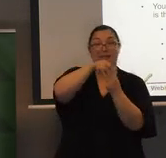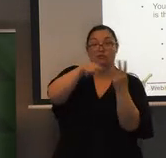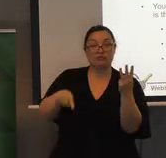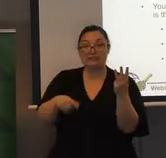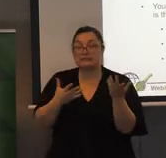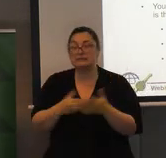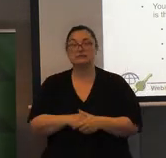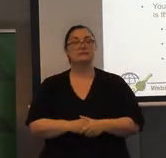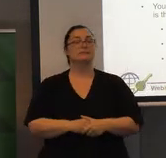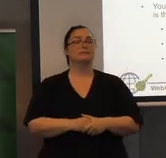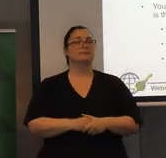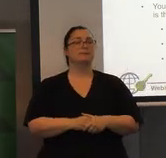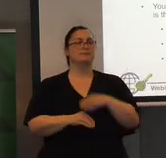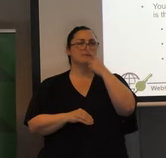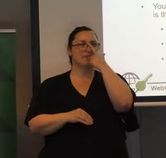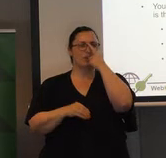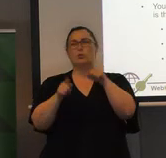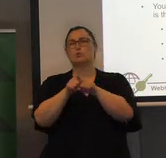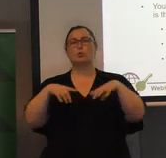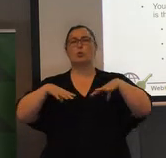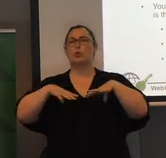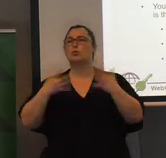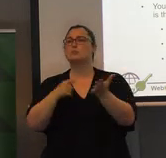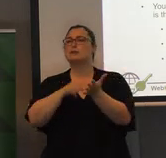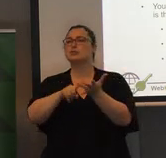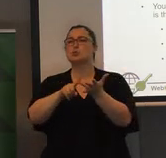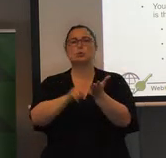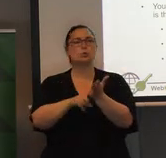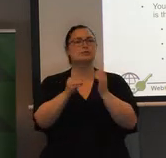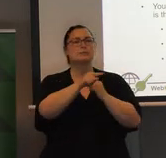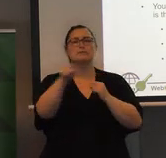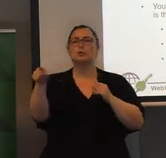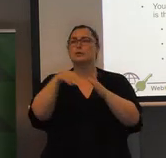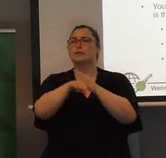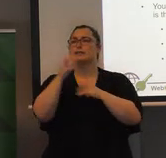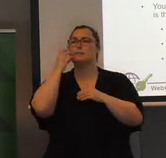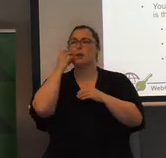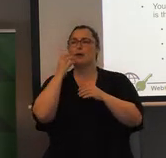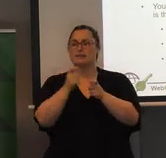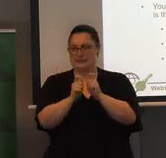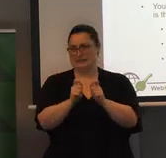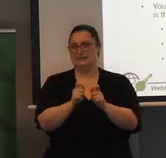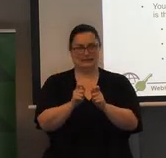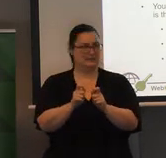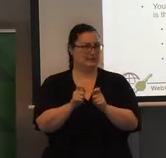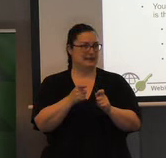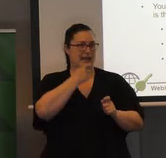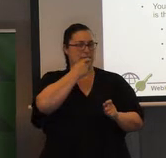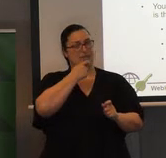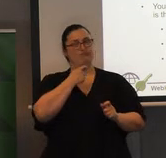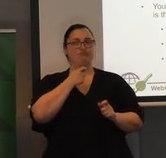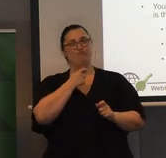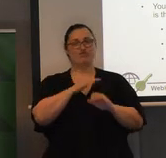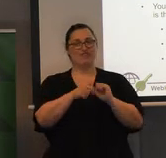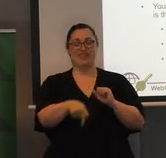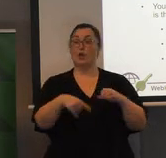Please don't fall into the trap of using automated tools. And some of you that were in the session on mobile testing might have heard me be a little